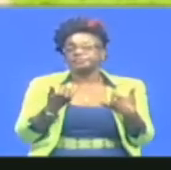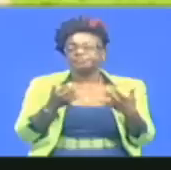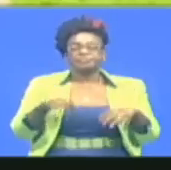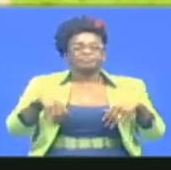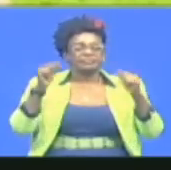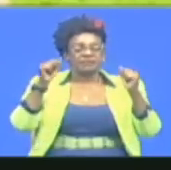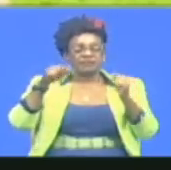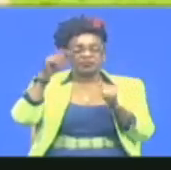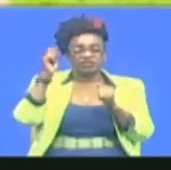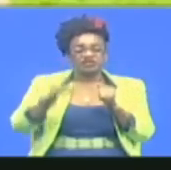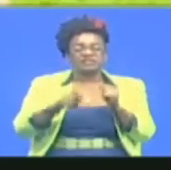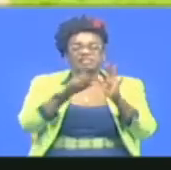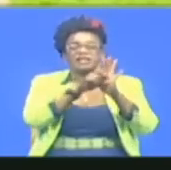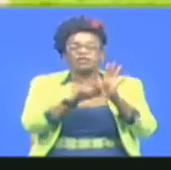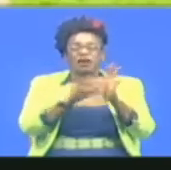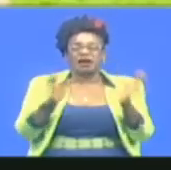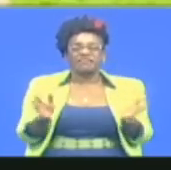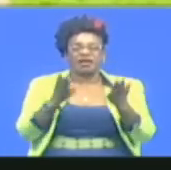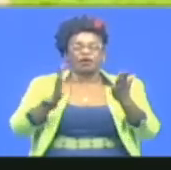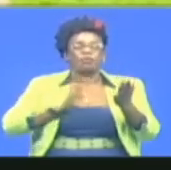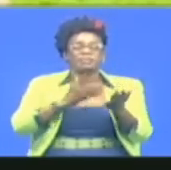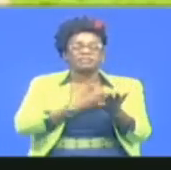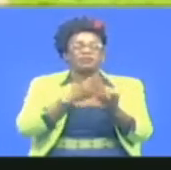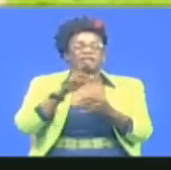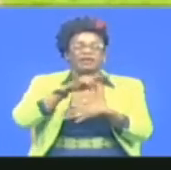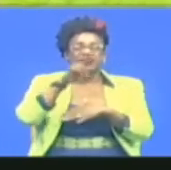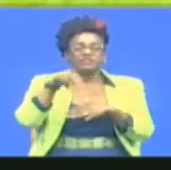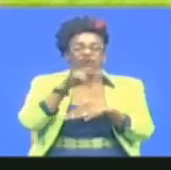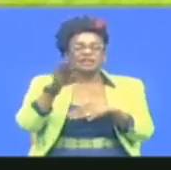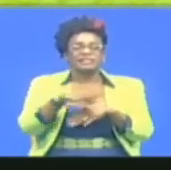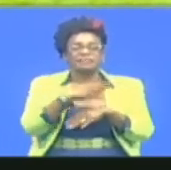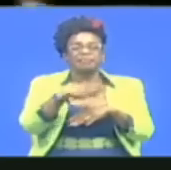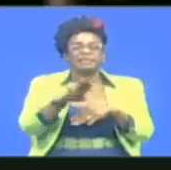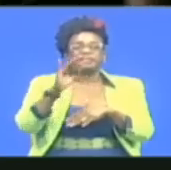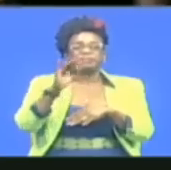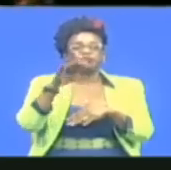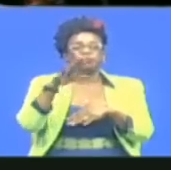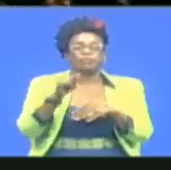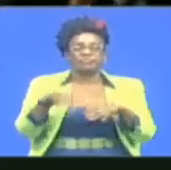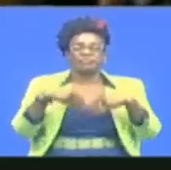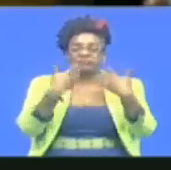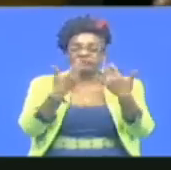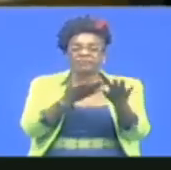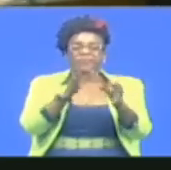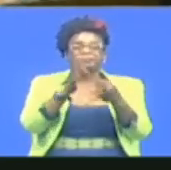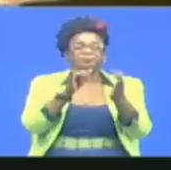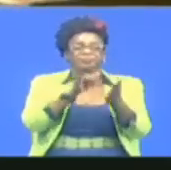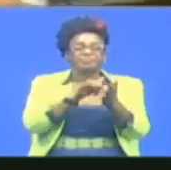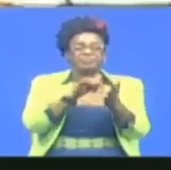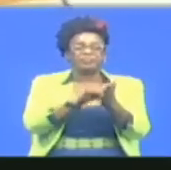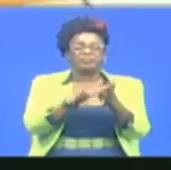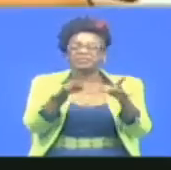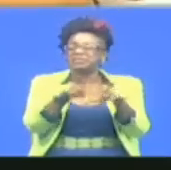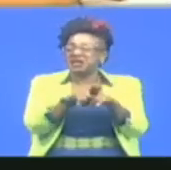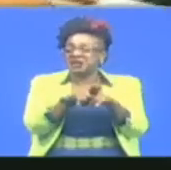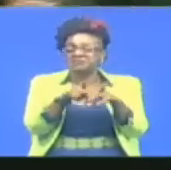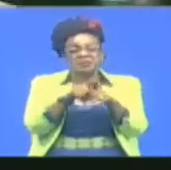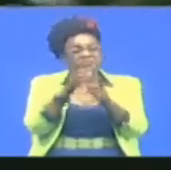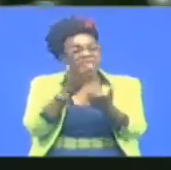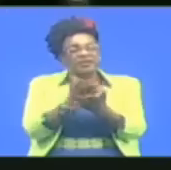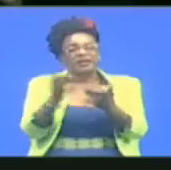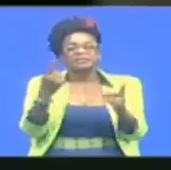Justice and Legal Affairs Committee of the National Assembly, William Cheptumo, submits it wouldn't have been a case of same script, different cast on